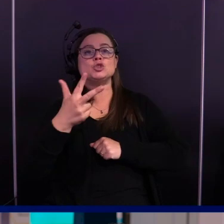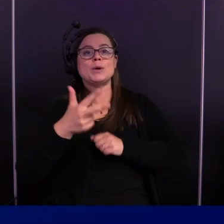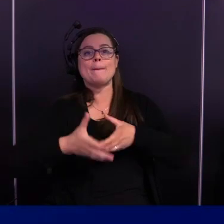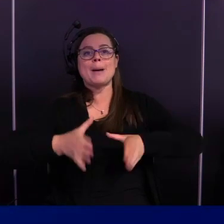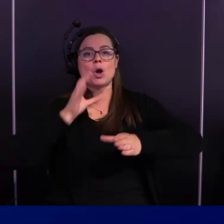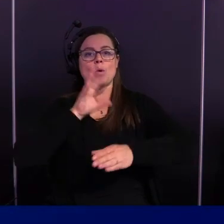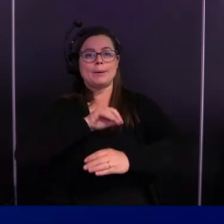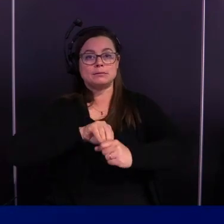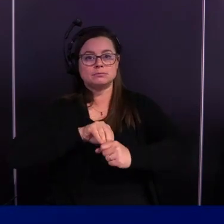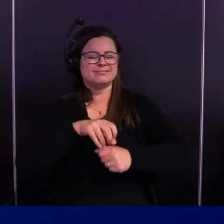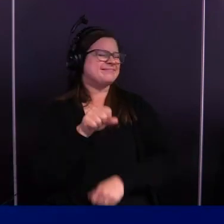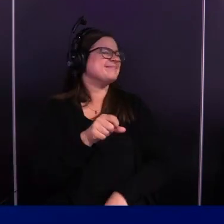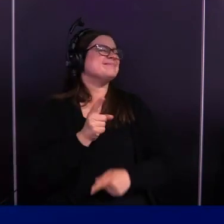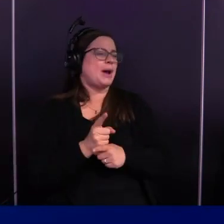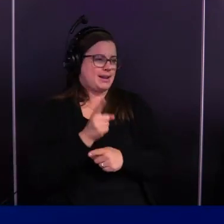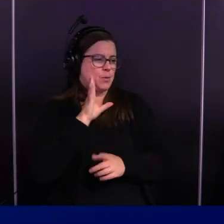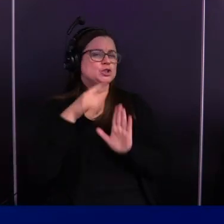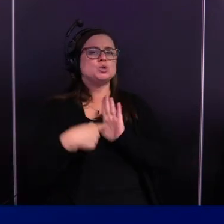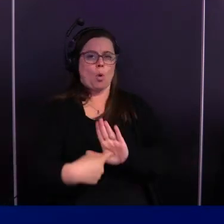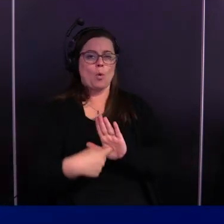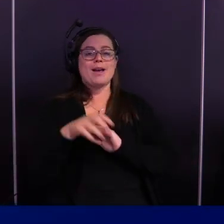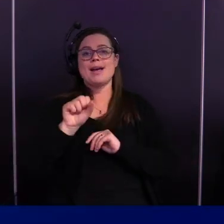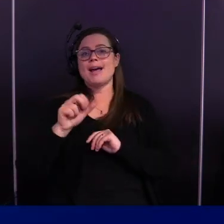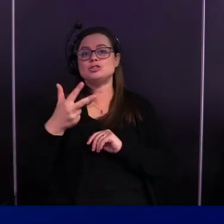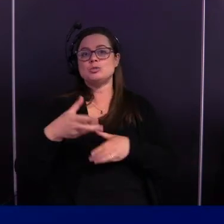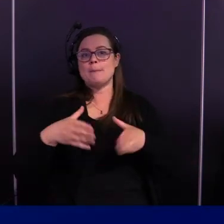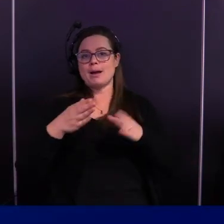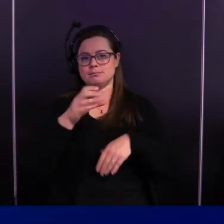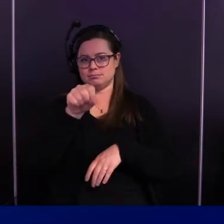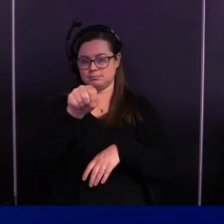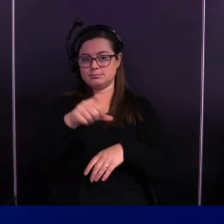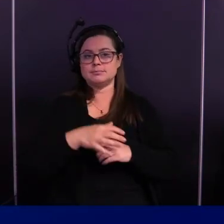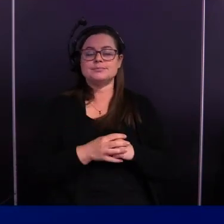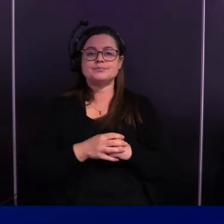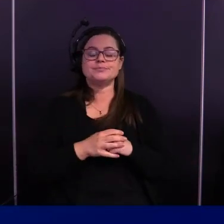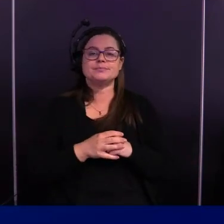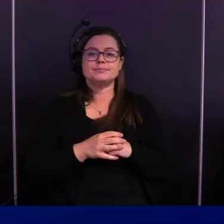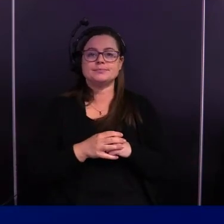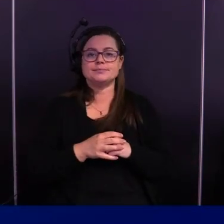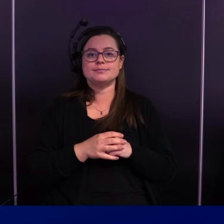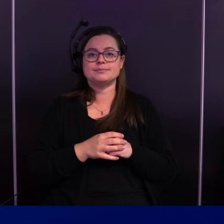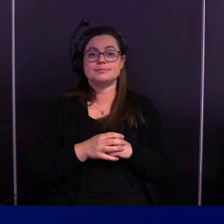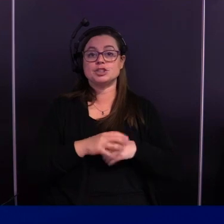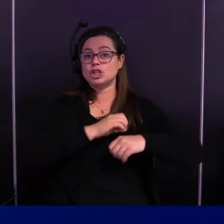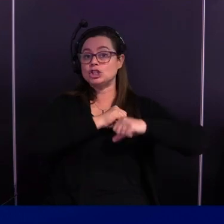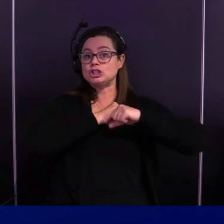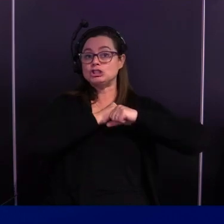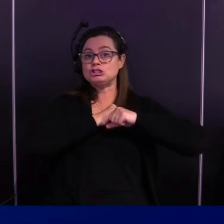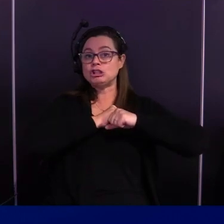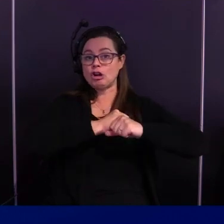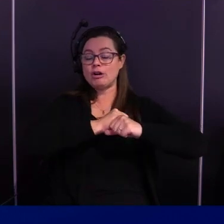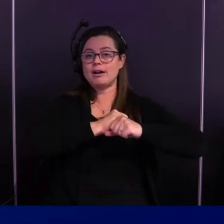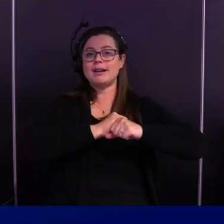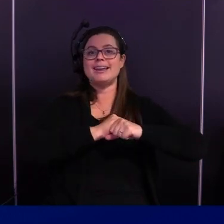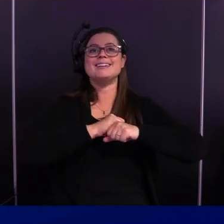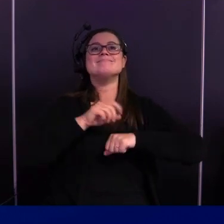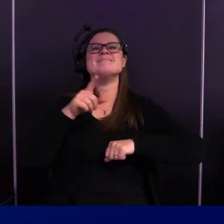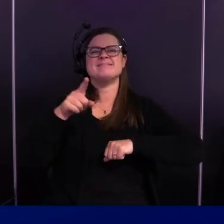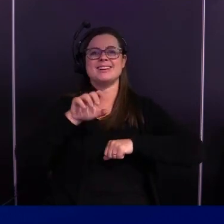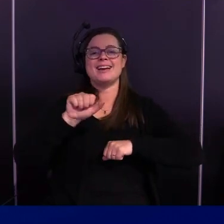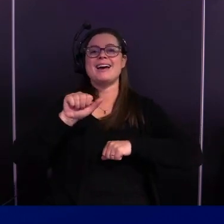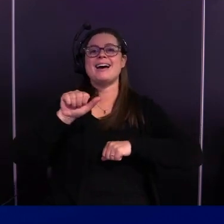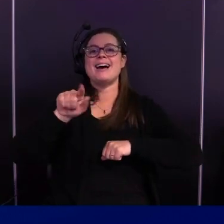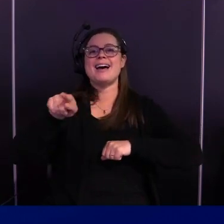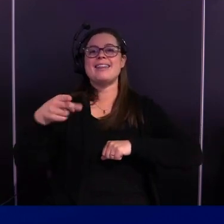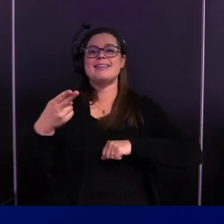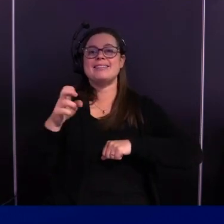be in, et cetera. I'll show you. S3 bucket, So this is how security engineer can come. This is Athena screen. They can